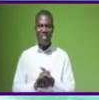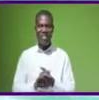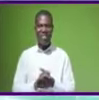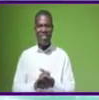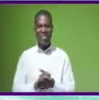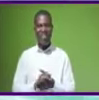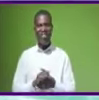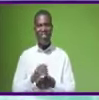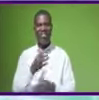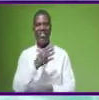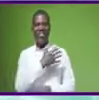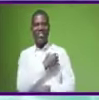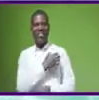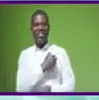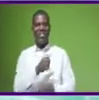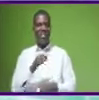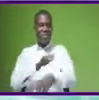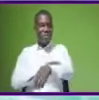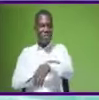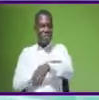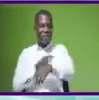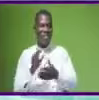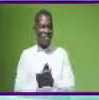Mokaino. And you.